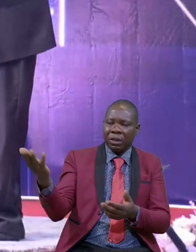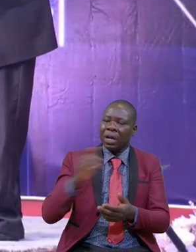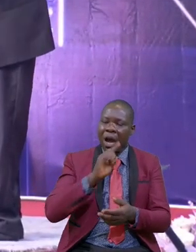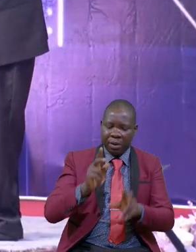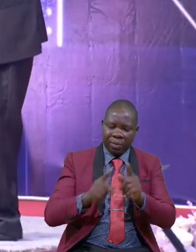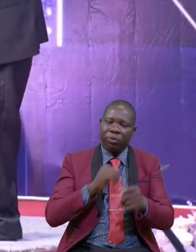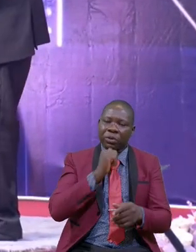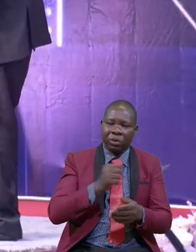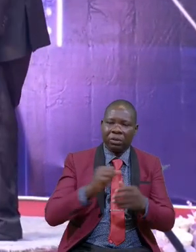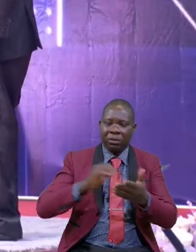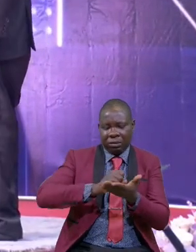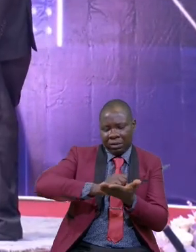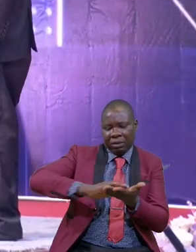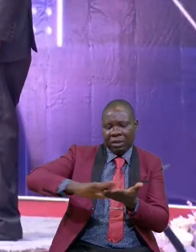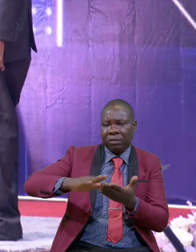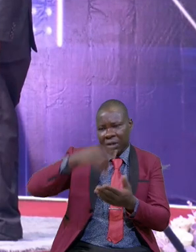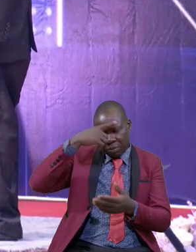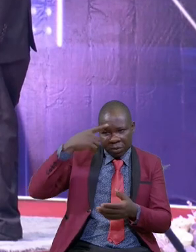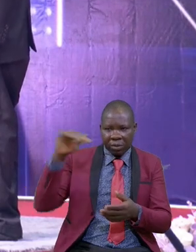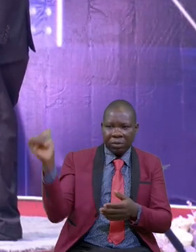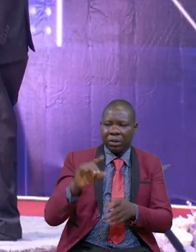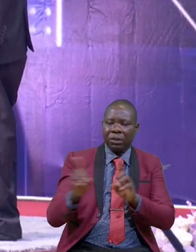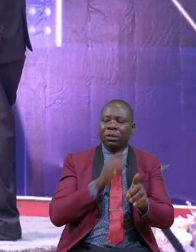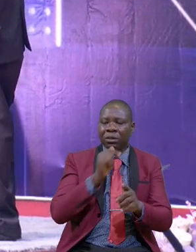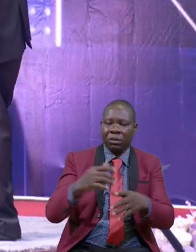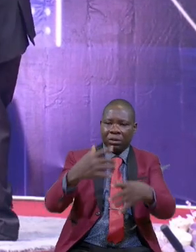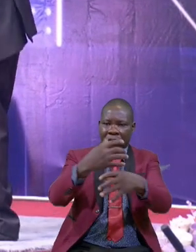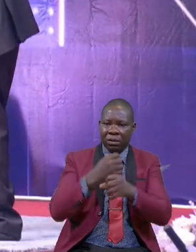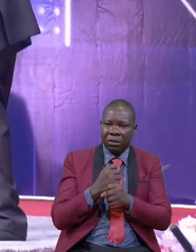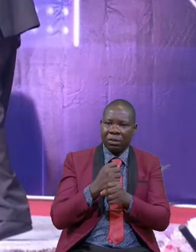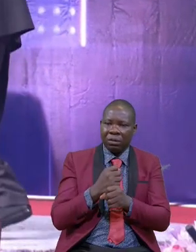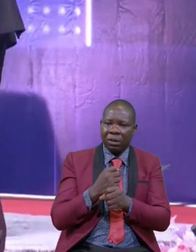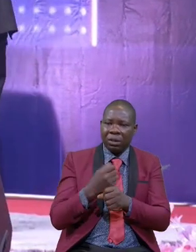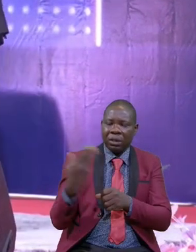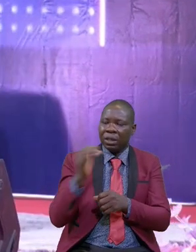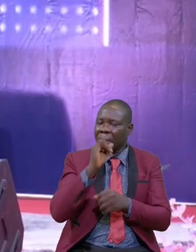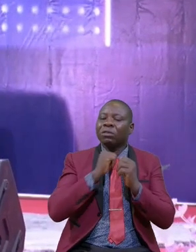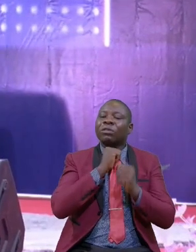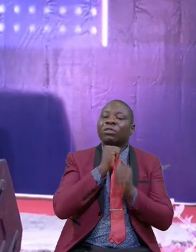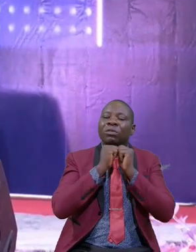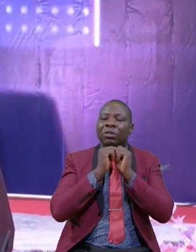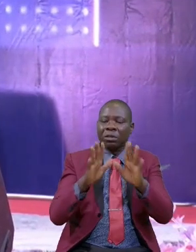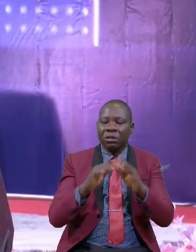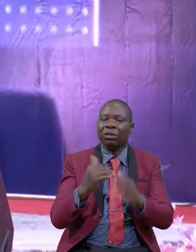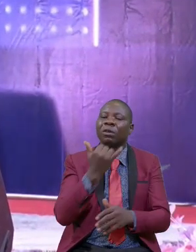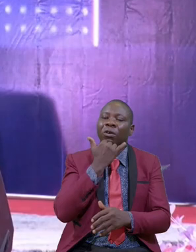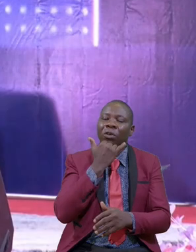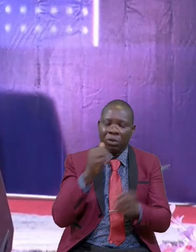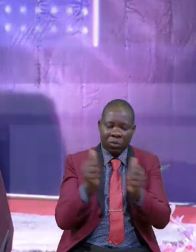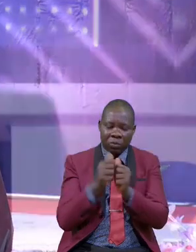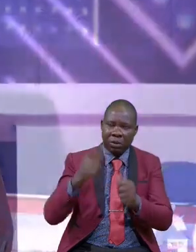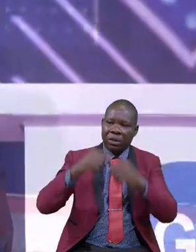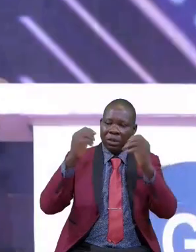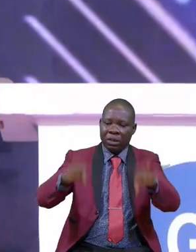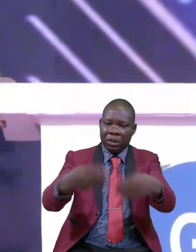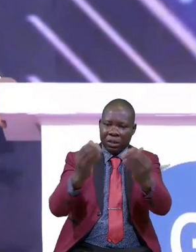they didn't receive. N'ont pas there's reçu. Nothing wrong with the giver. De avec there's le nothing wrong with the Savior. Avec there's le nothing wrong